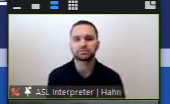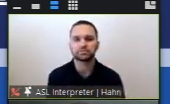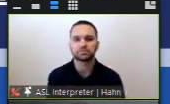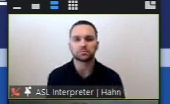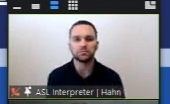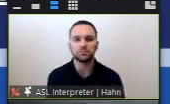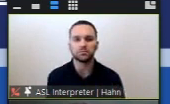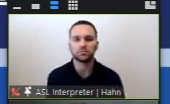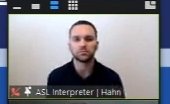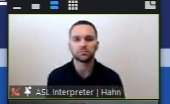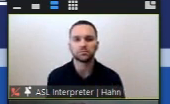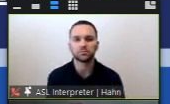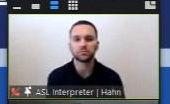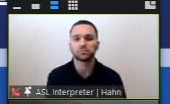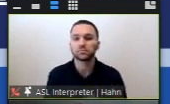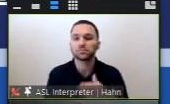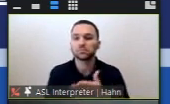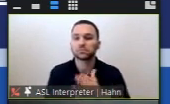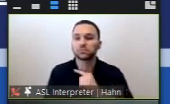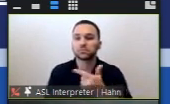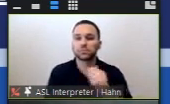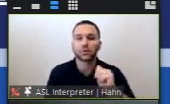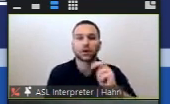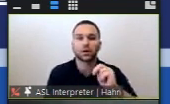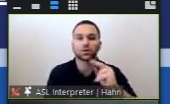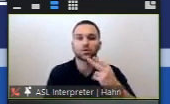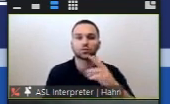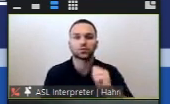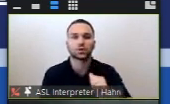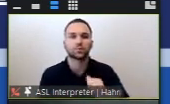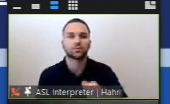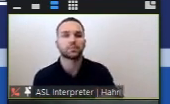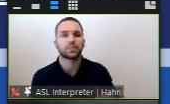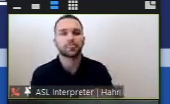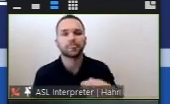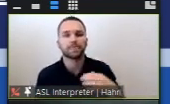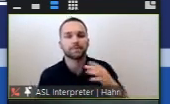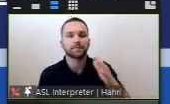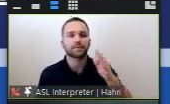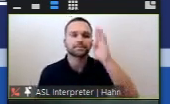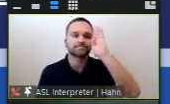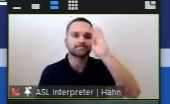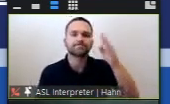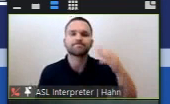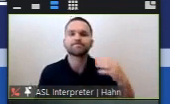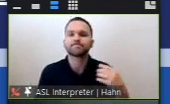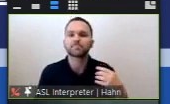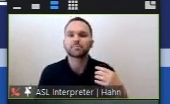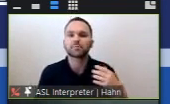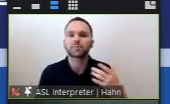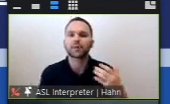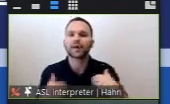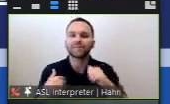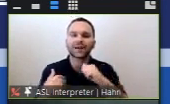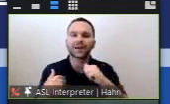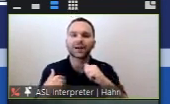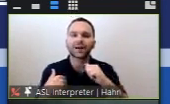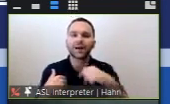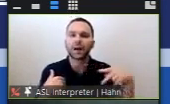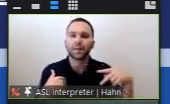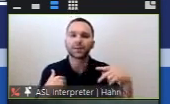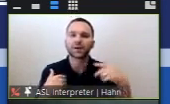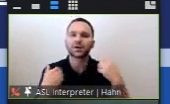Right, Anusha. This is Anusha with 9 News. There's been an ask to get this kind of vaccine